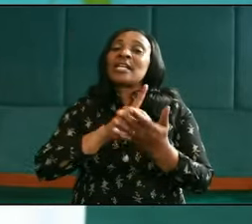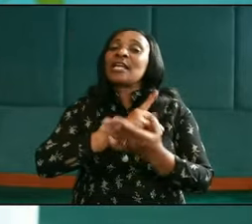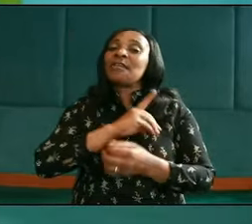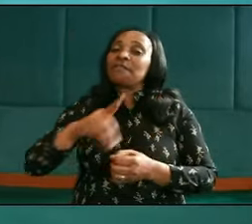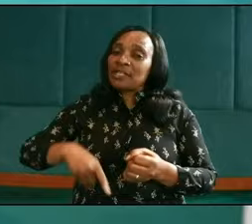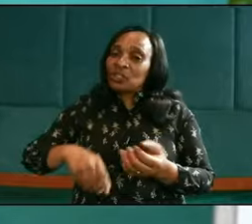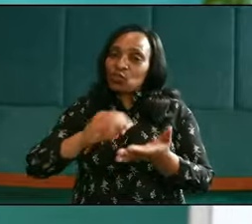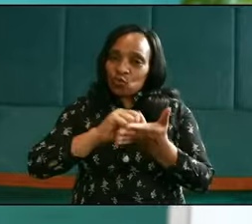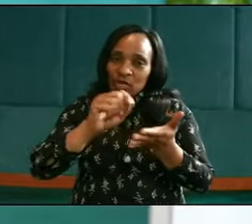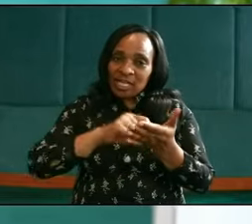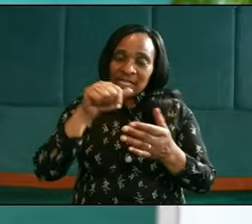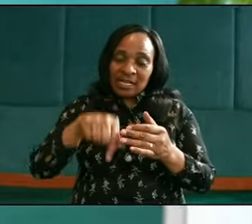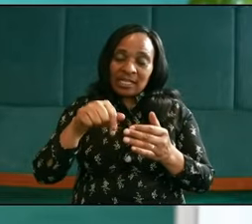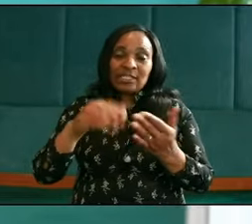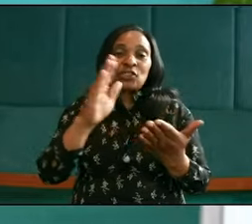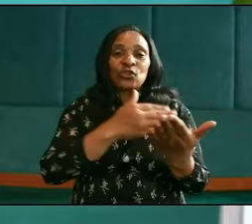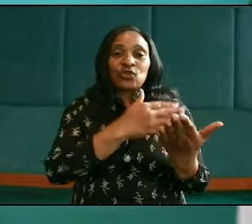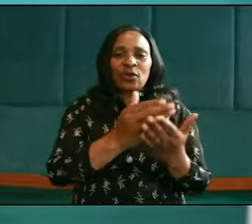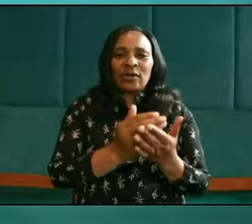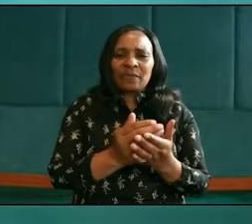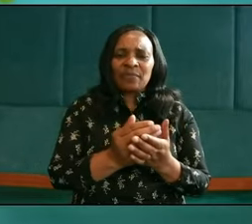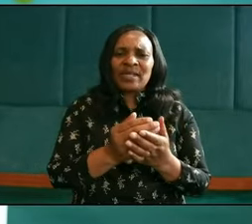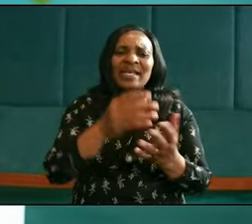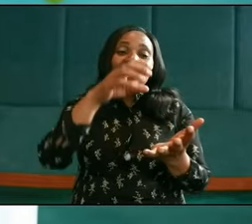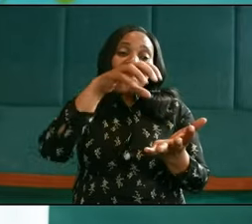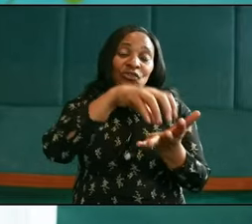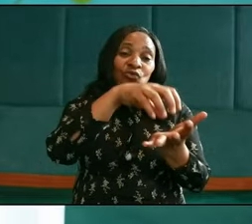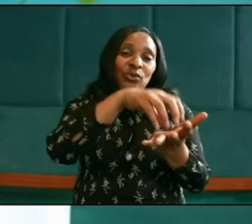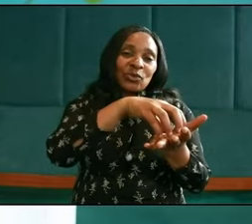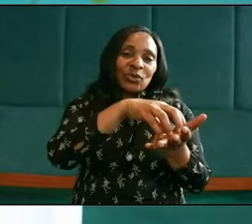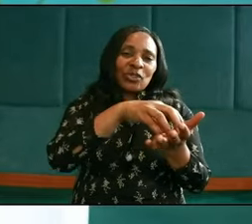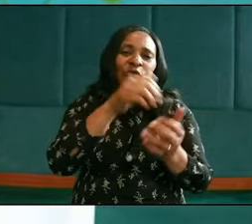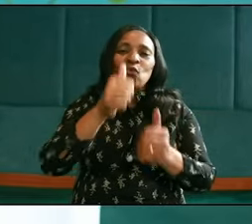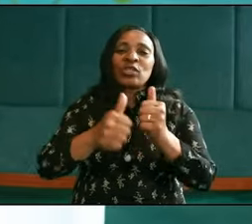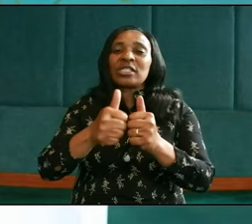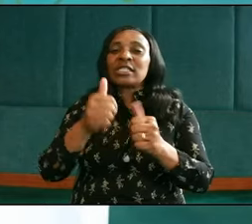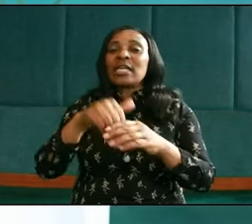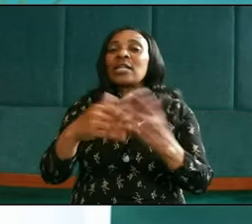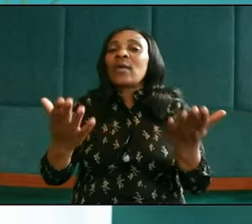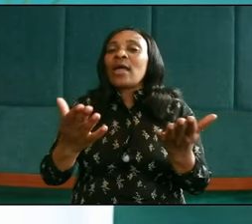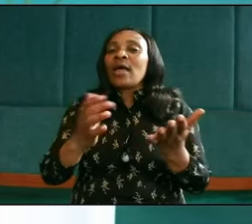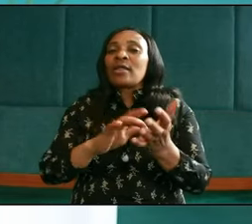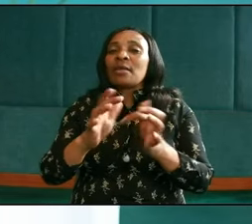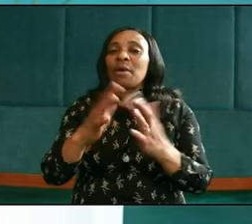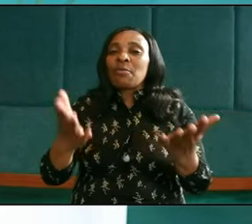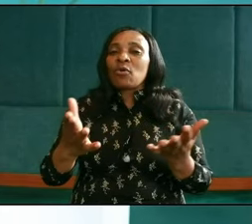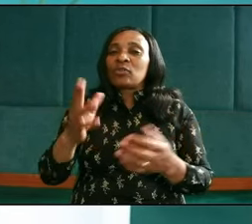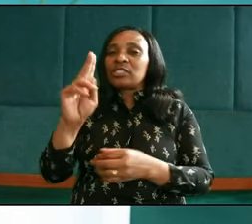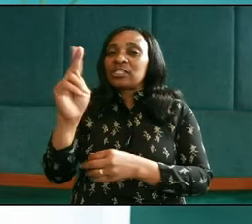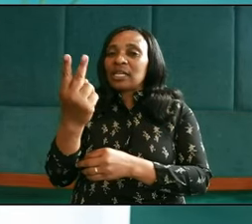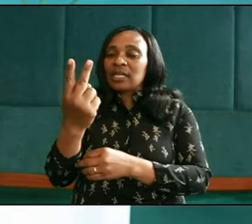this song is the circumstance that is in the book of 2